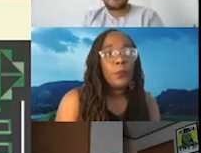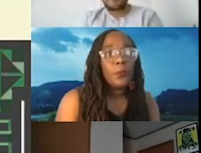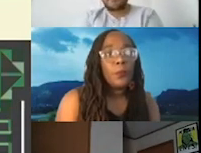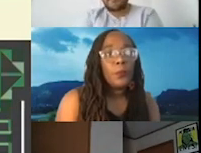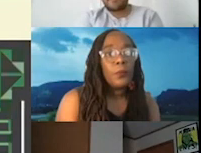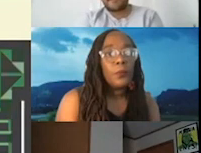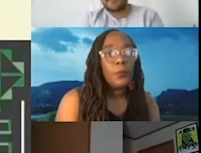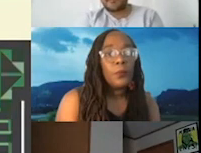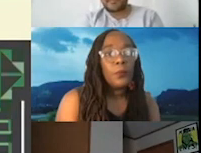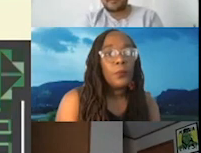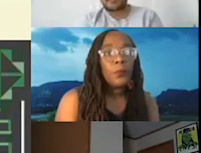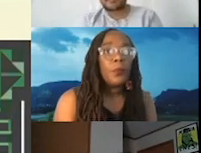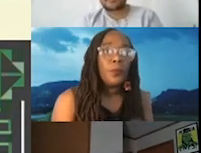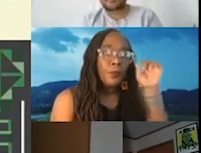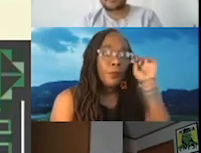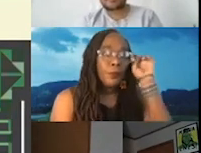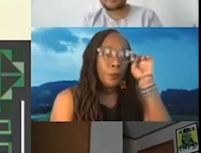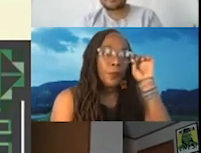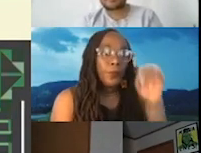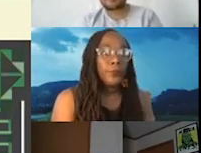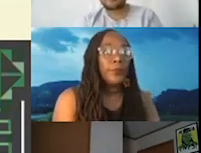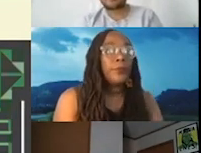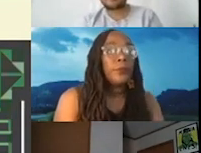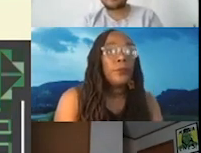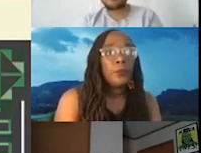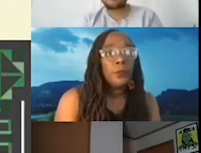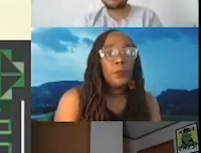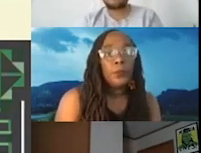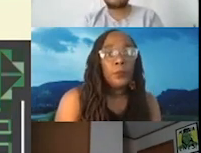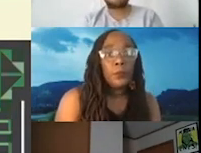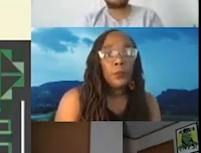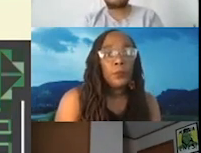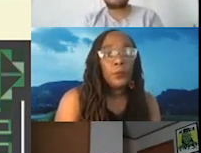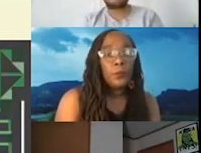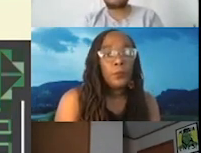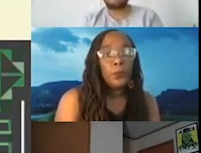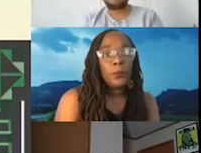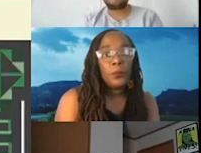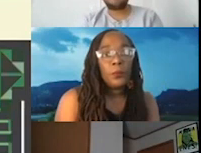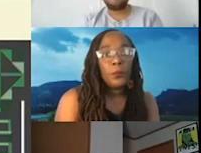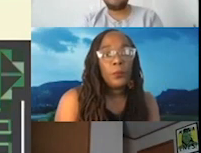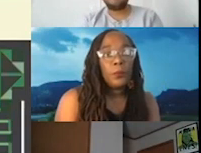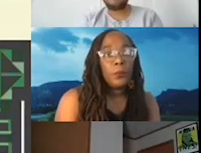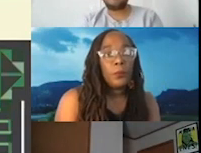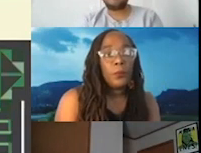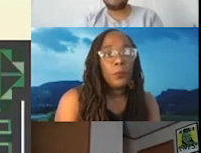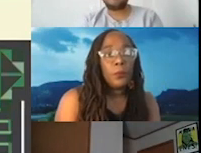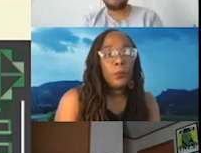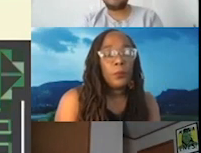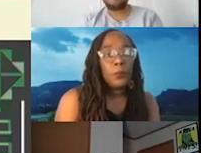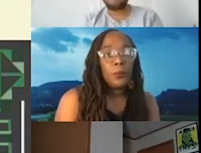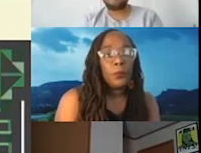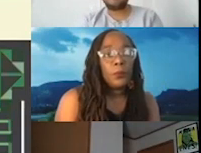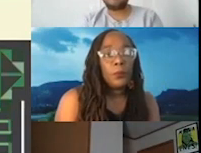the survival of indigenous symbolism within the United States, specific to the Great Plains regions of tribal